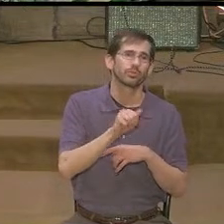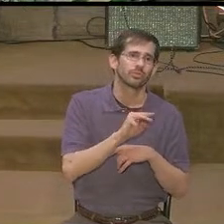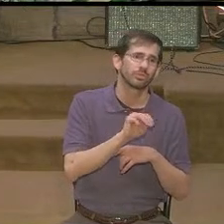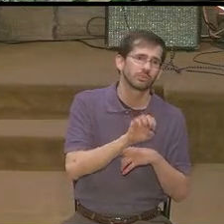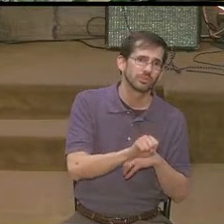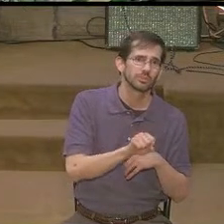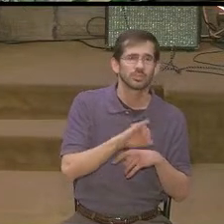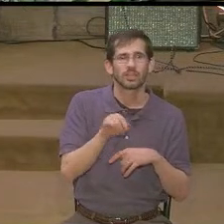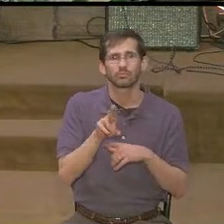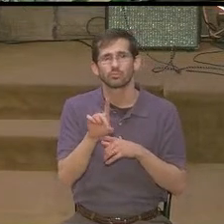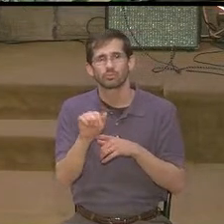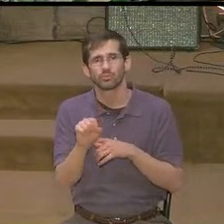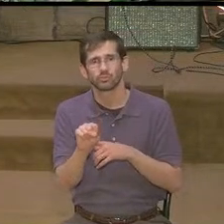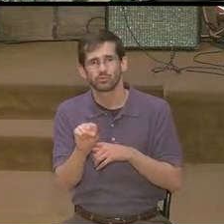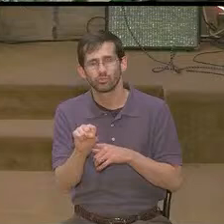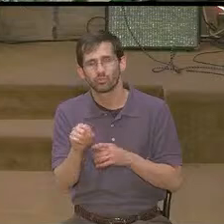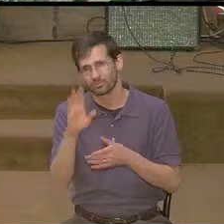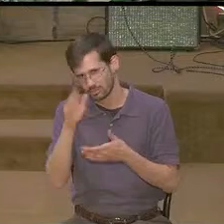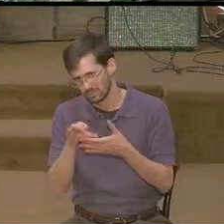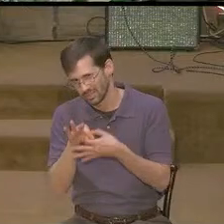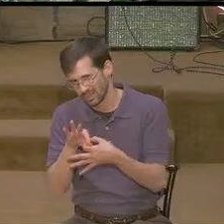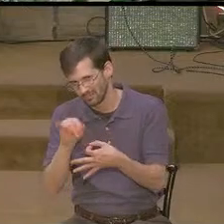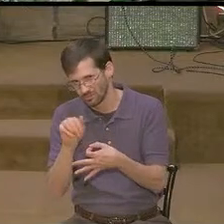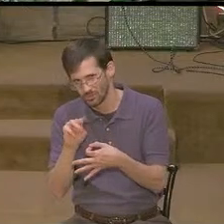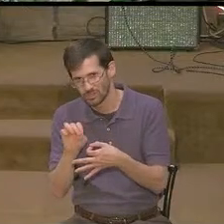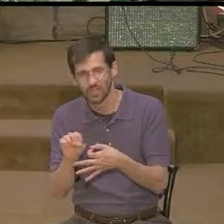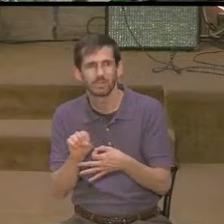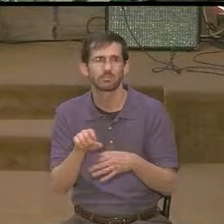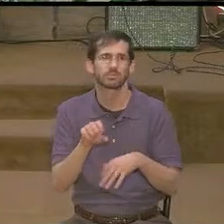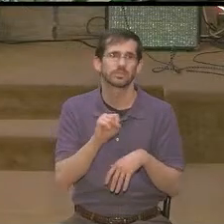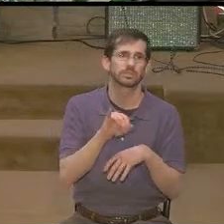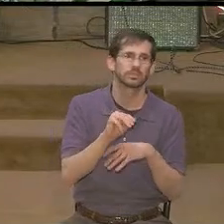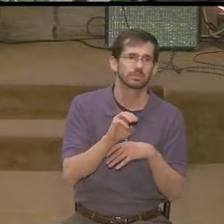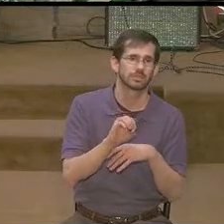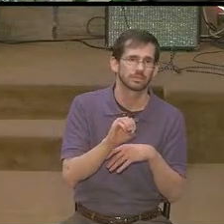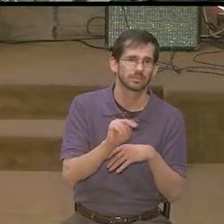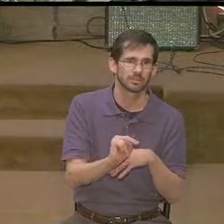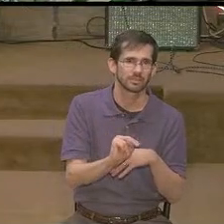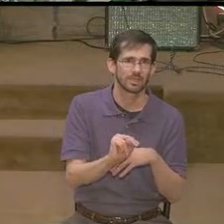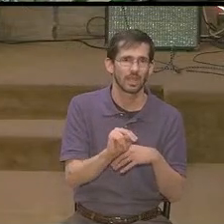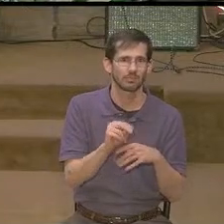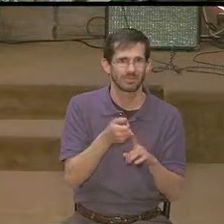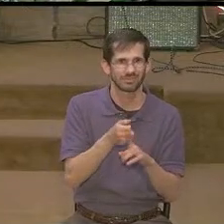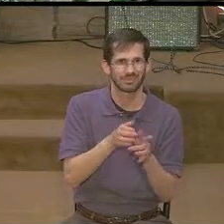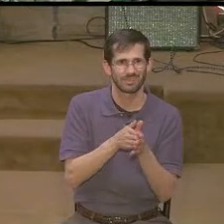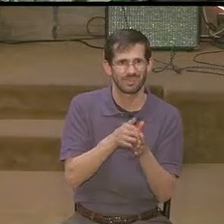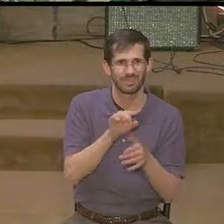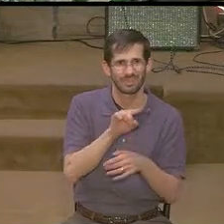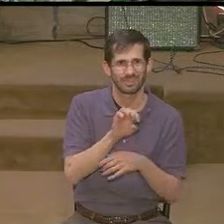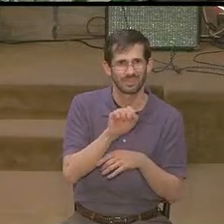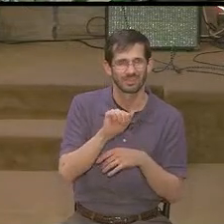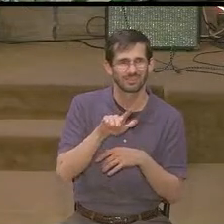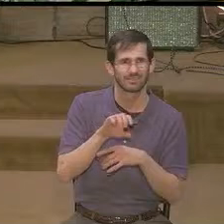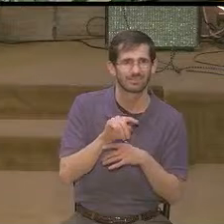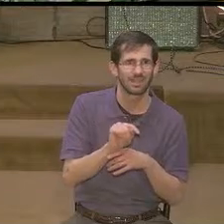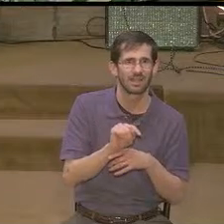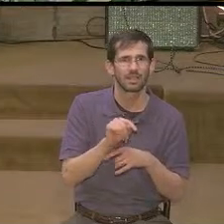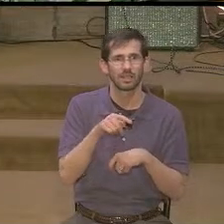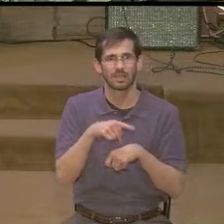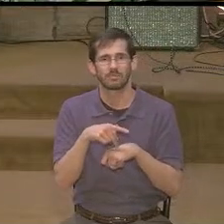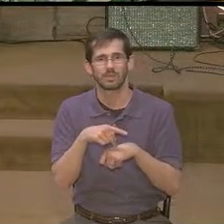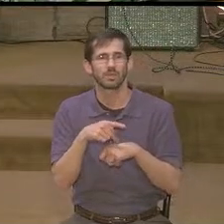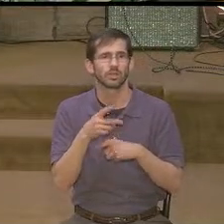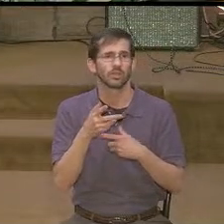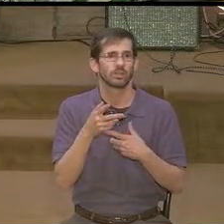of James. And they all continued with one accord. And what were they doing? Prayer